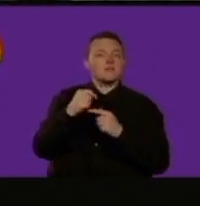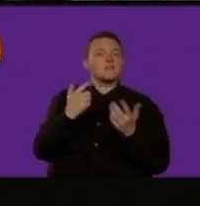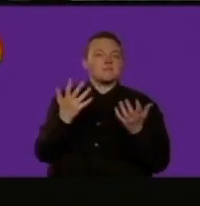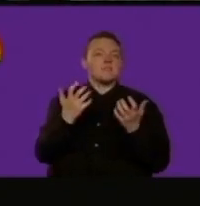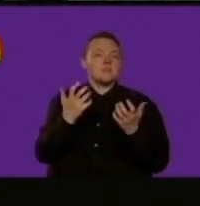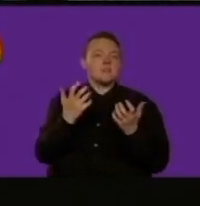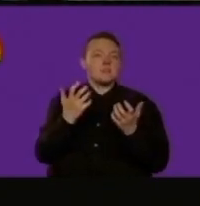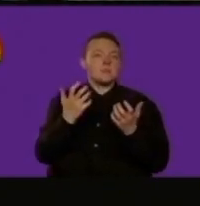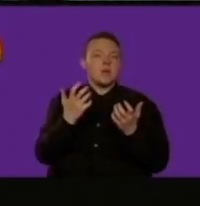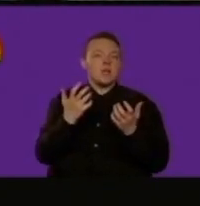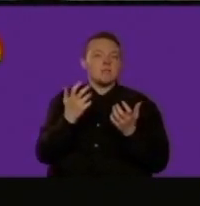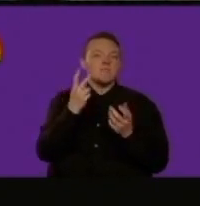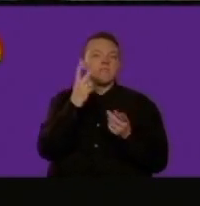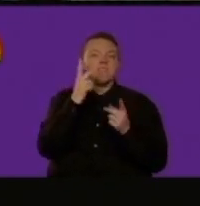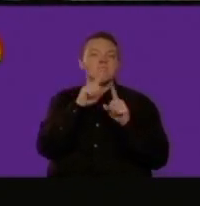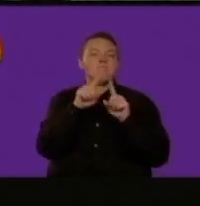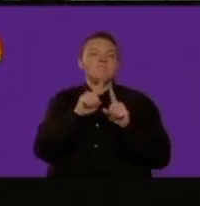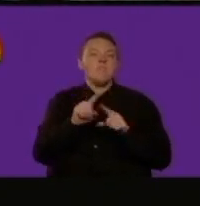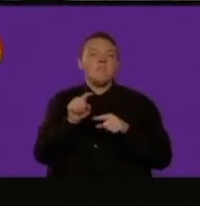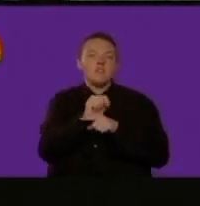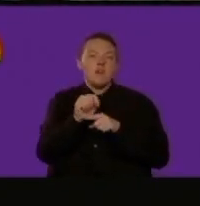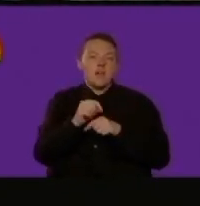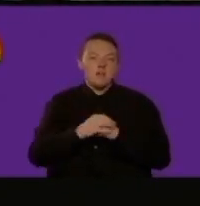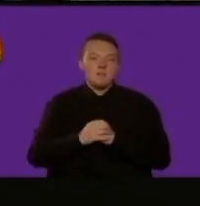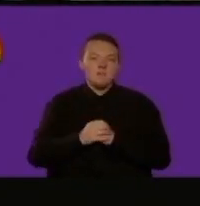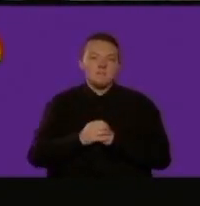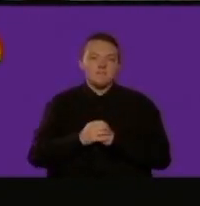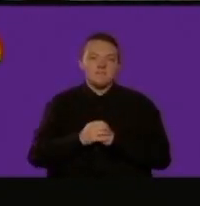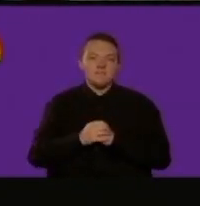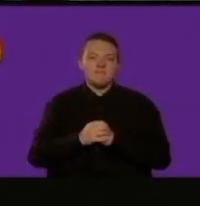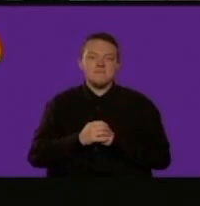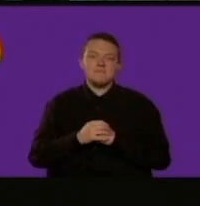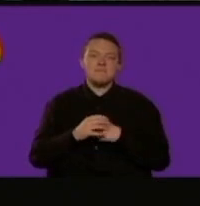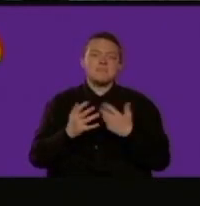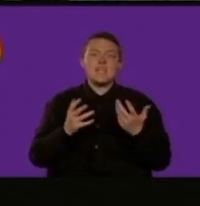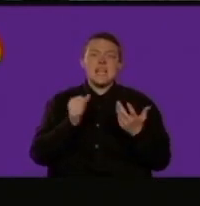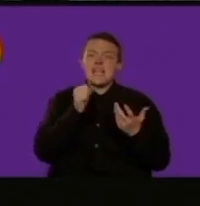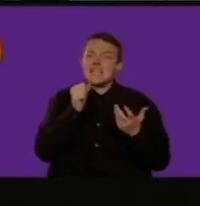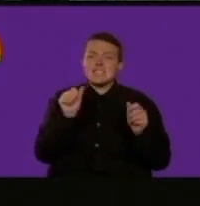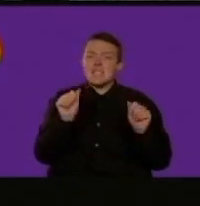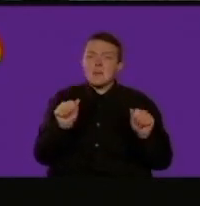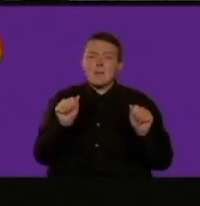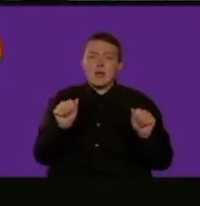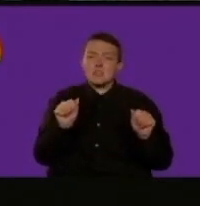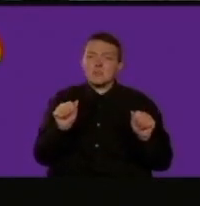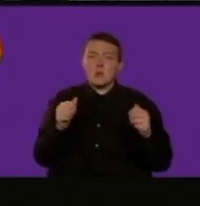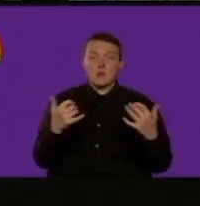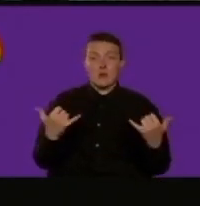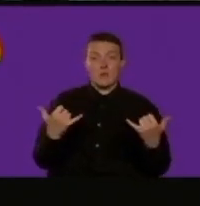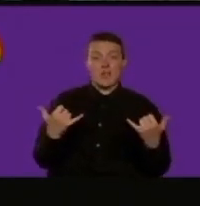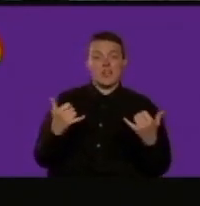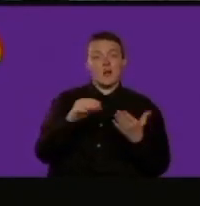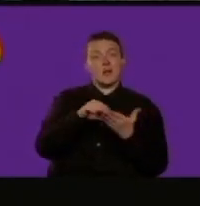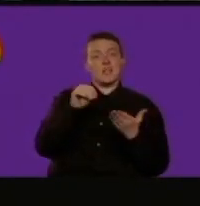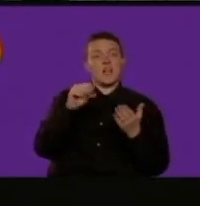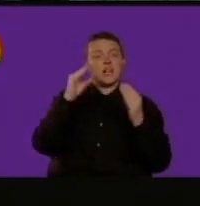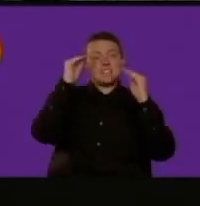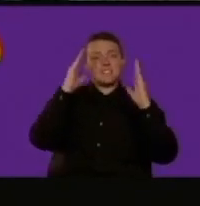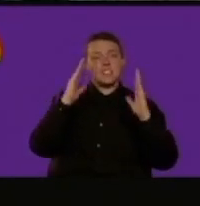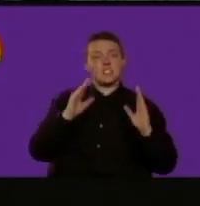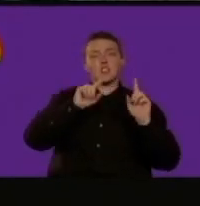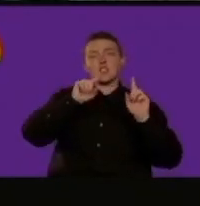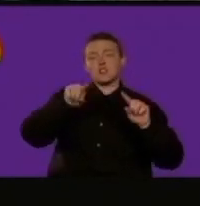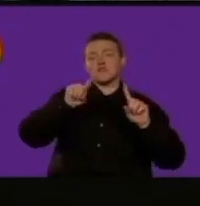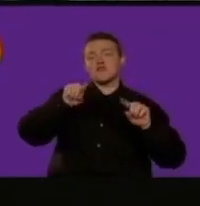of education makers, different methodologies, and the university where we are teaching the teachers, we don't